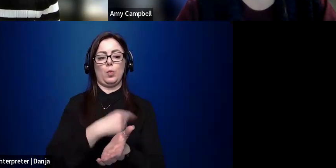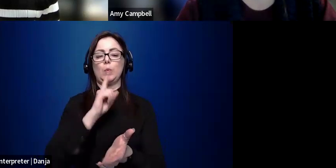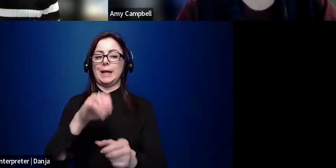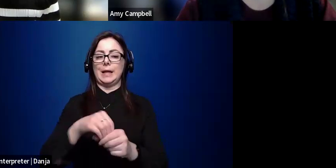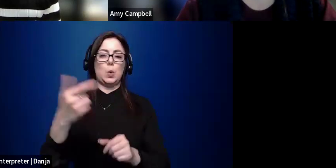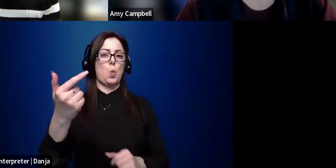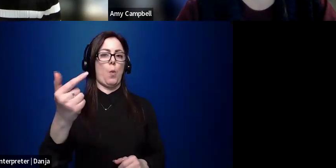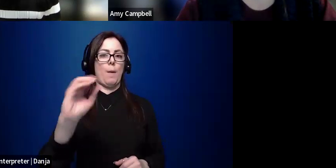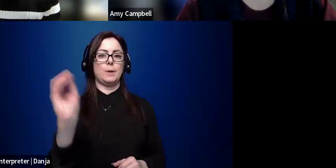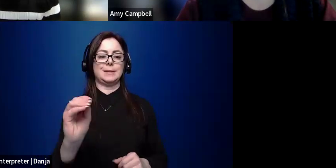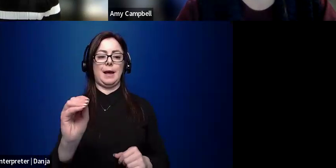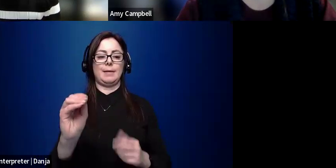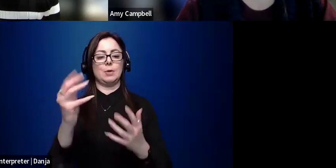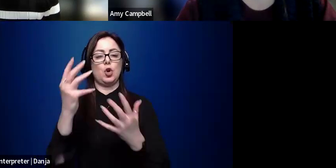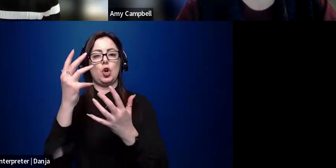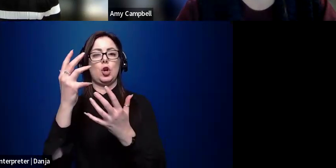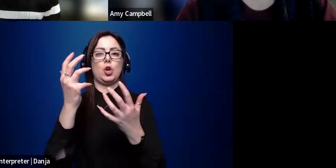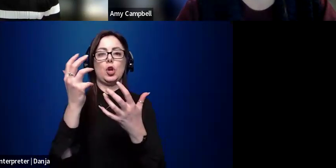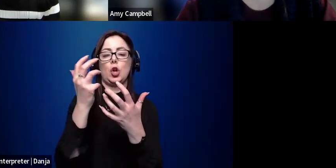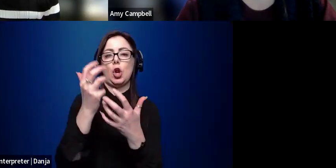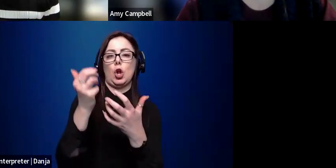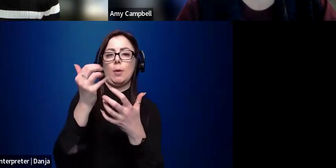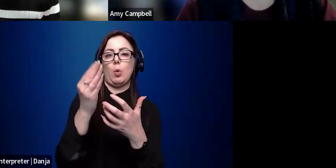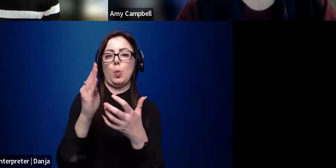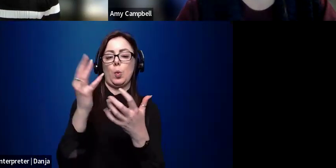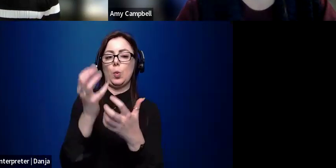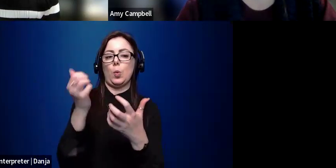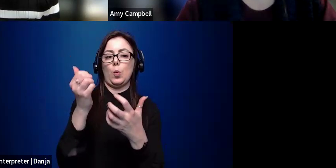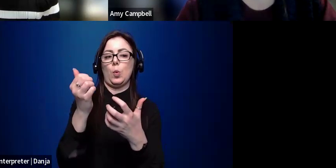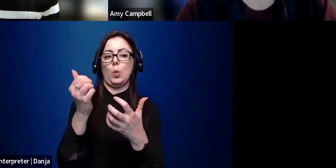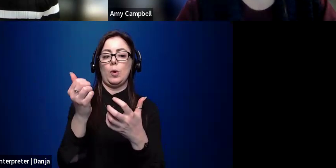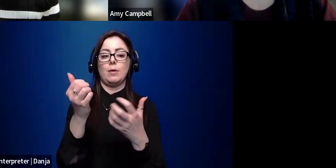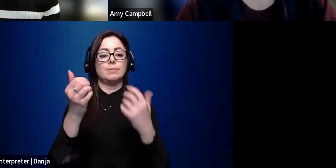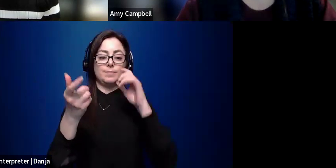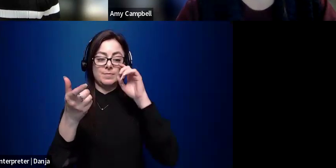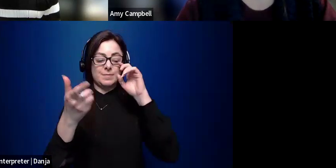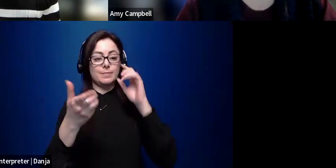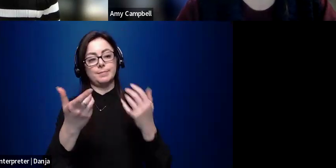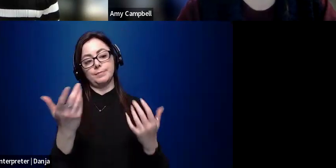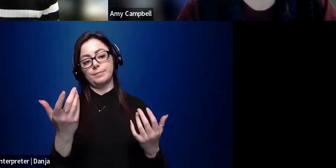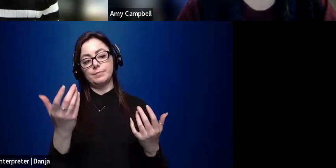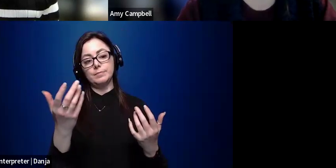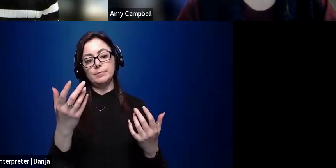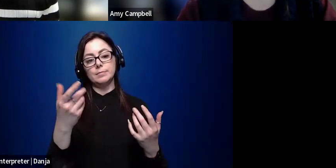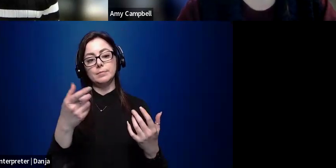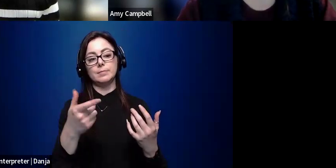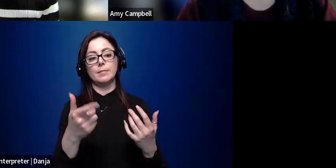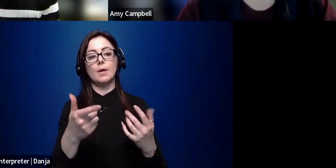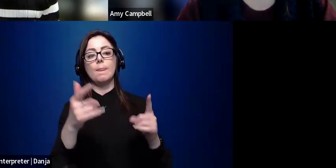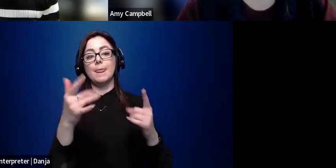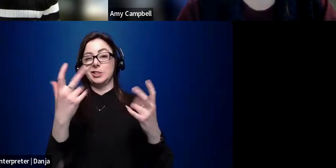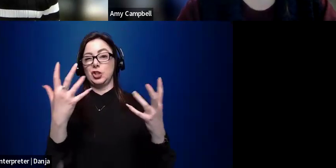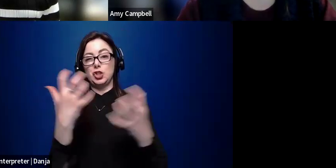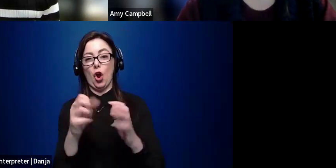the lower percentages of how many people in our state are covered. So the darker states